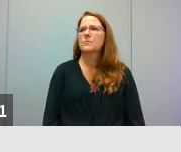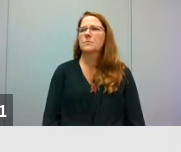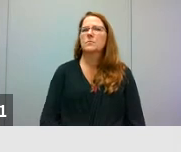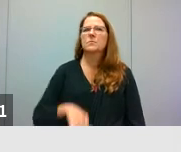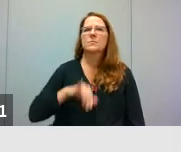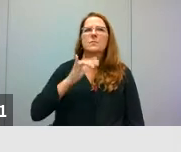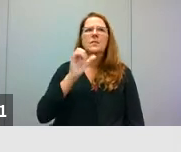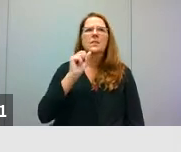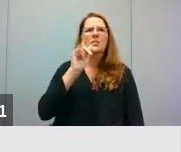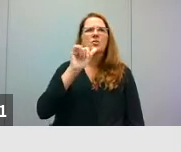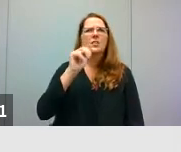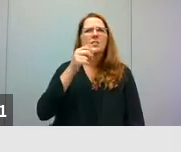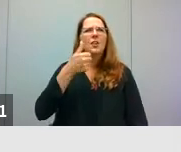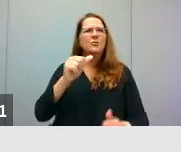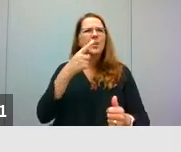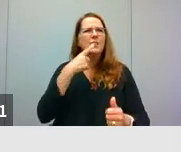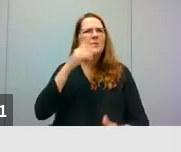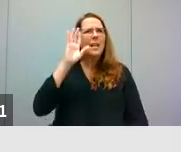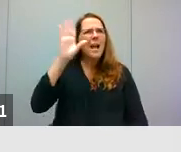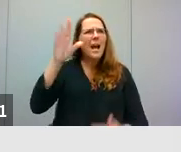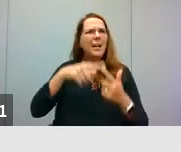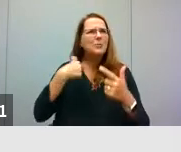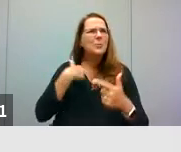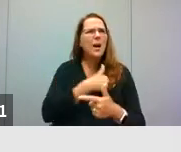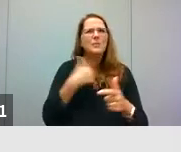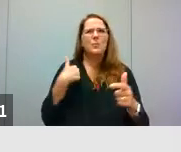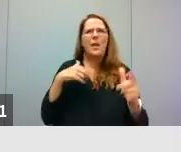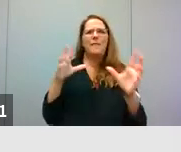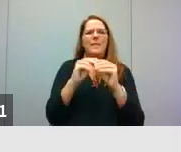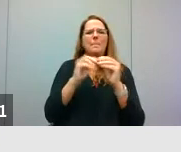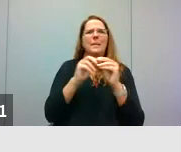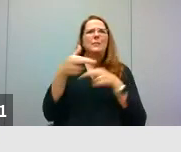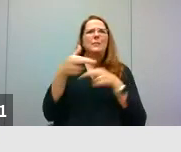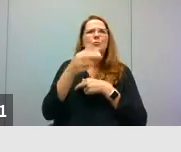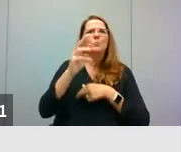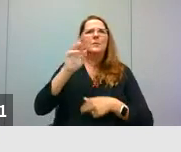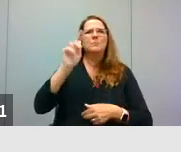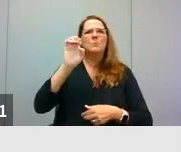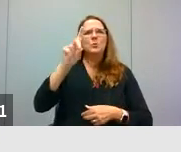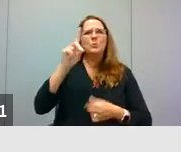Justin, are you trying to say hi to us? We have the meeting room muted right now.